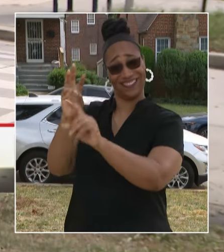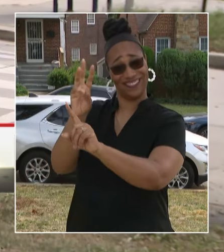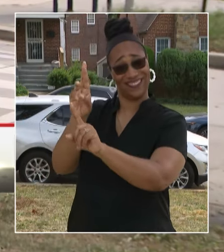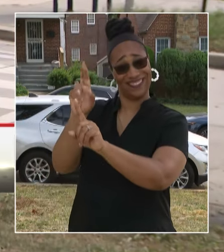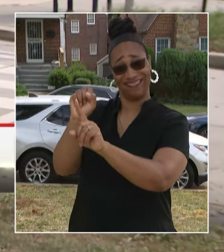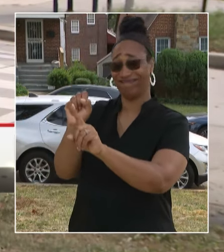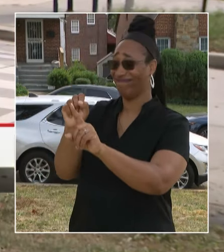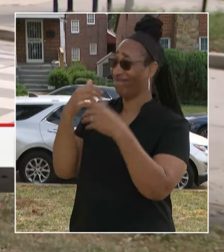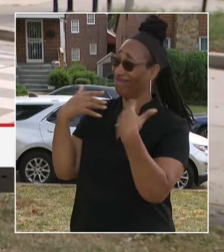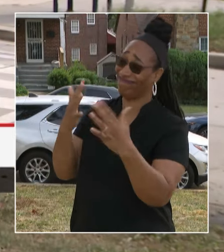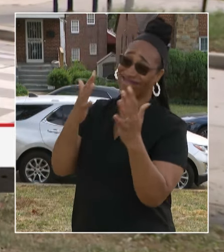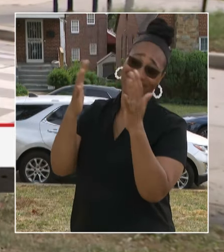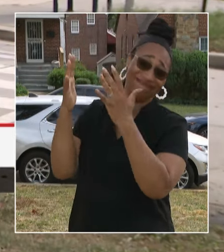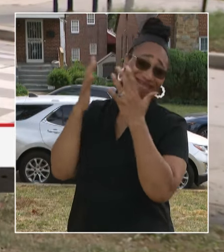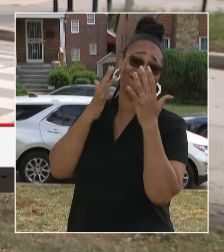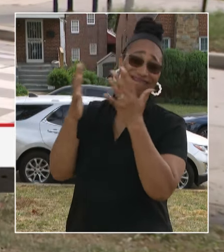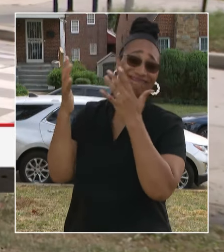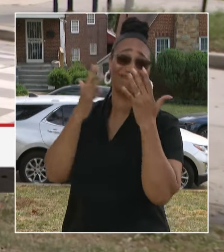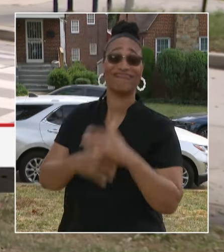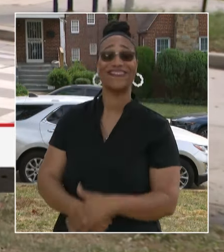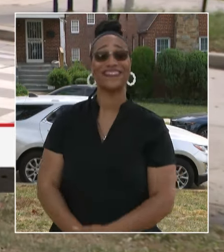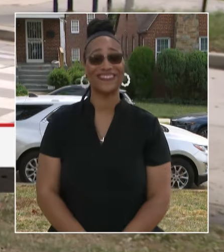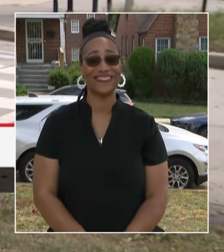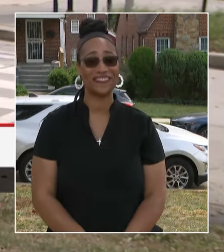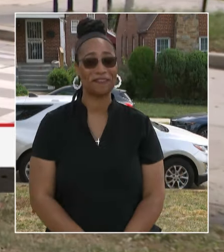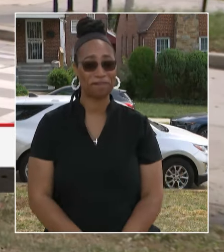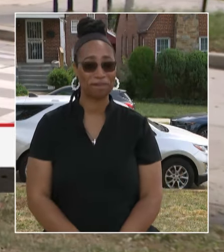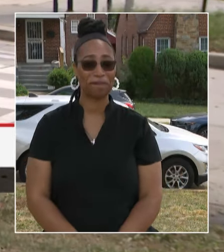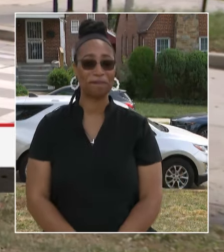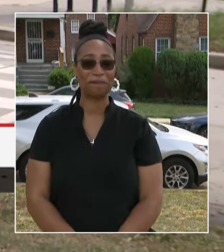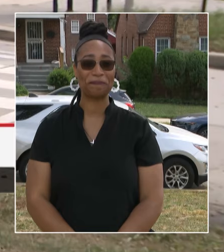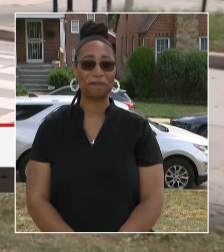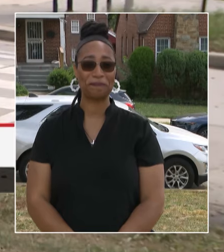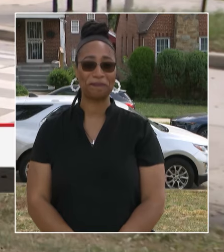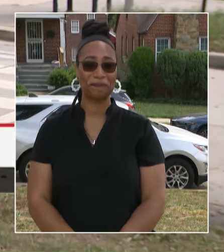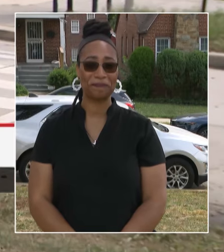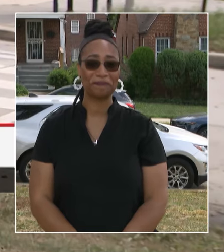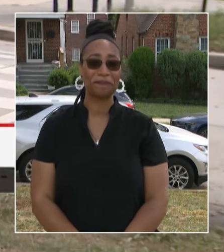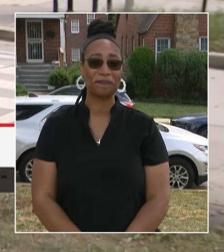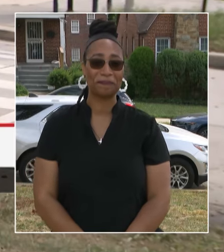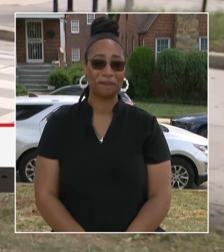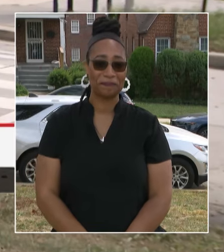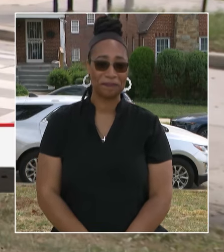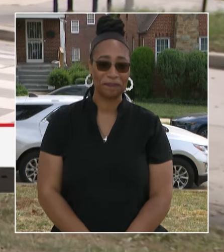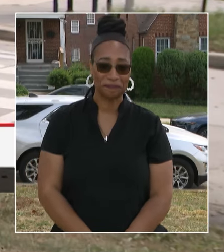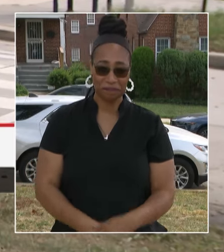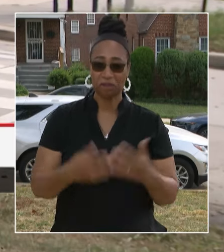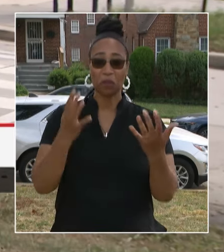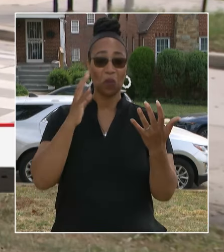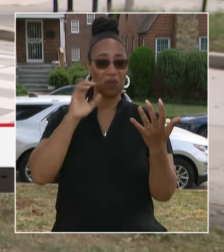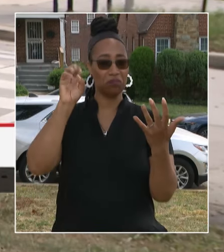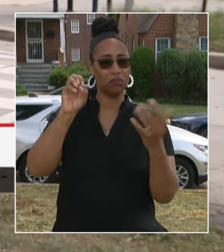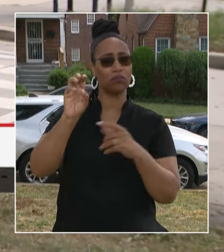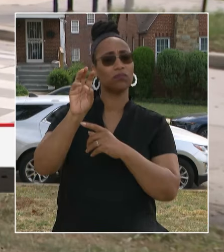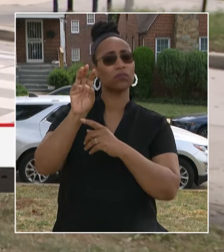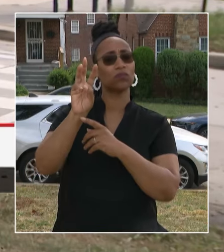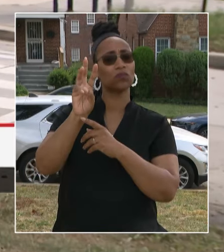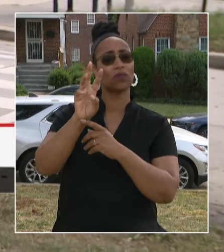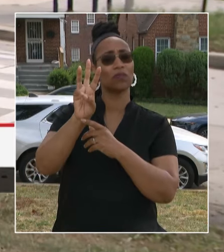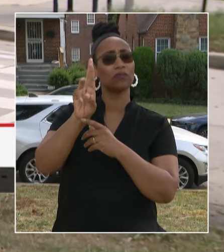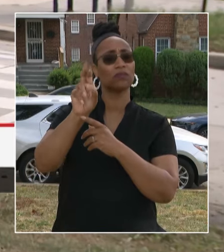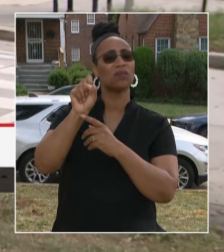Next, we will have the reading of Dr. Spaulding's bio, read by London Nichols from the Sojourner Truth Public Charter